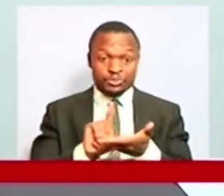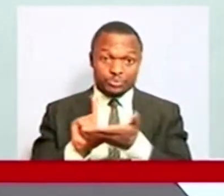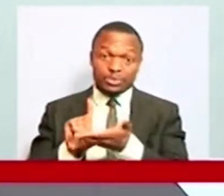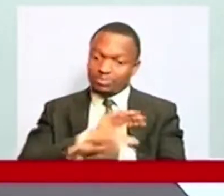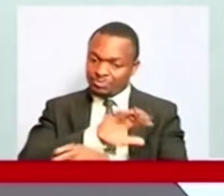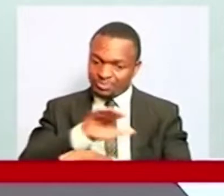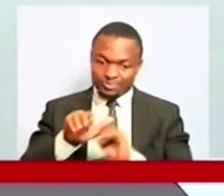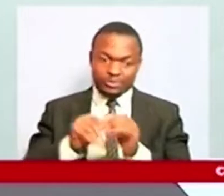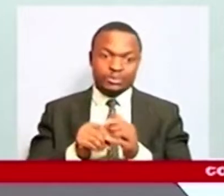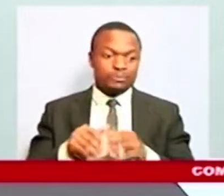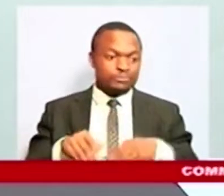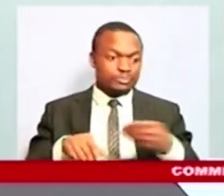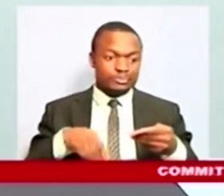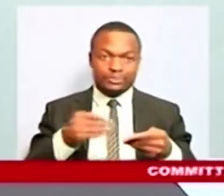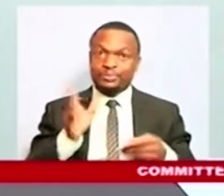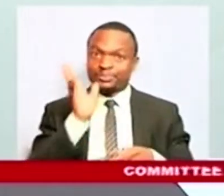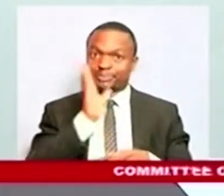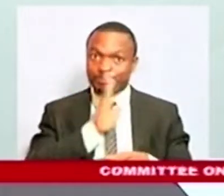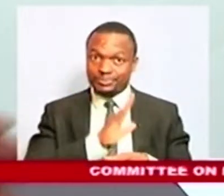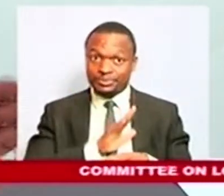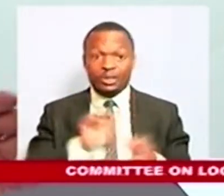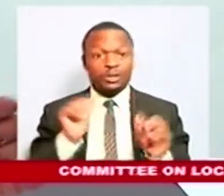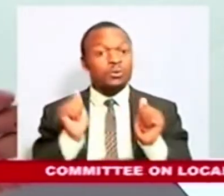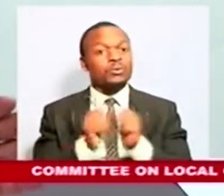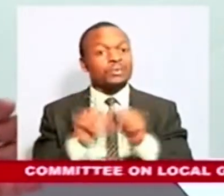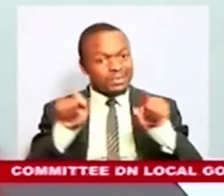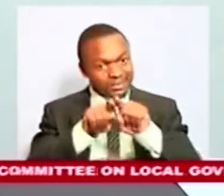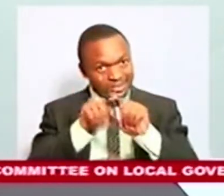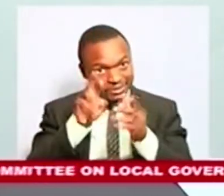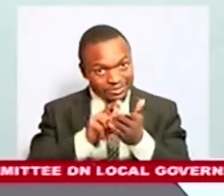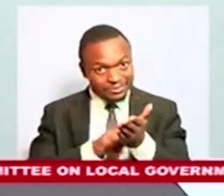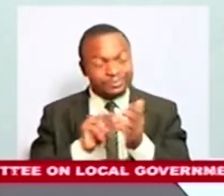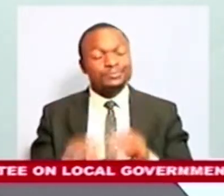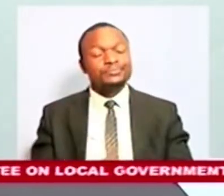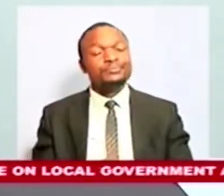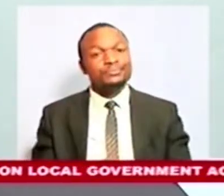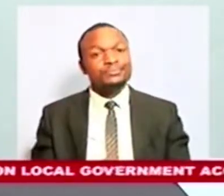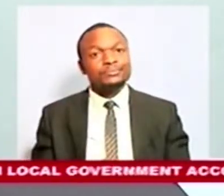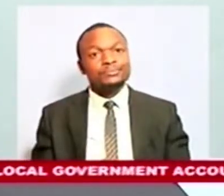them. With the same guidelines.